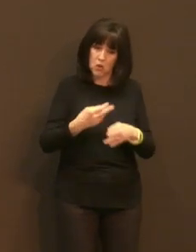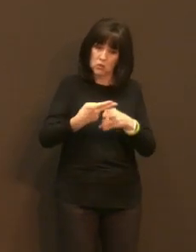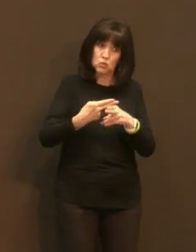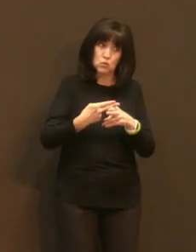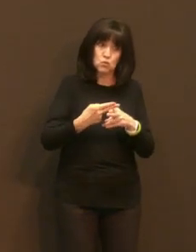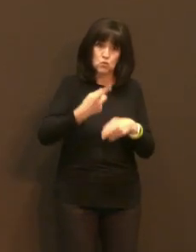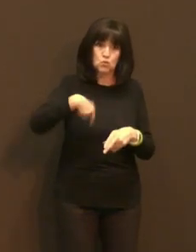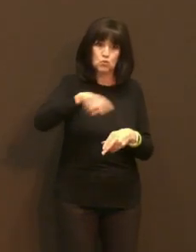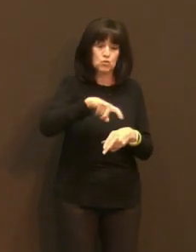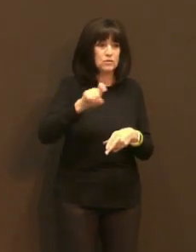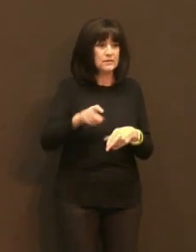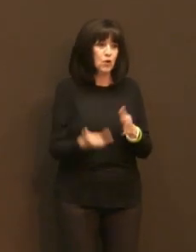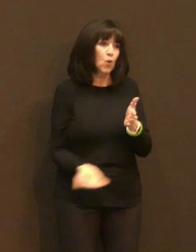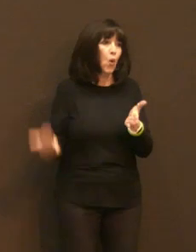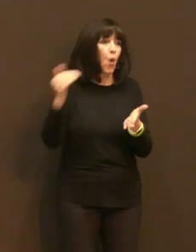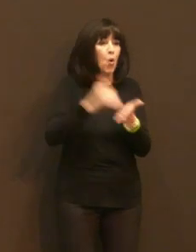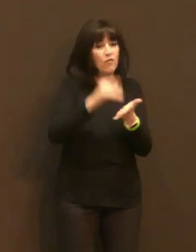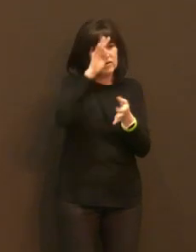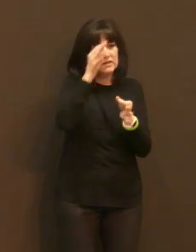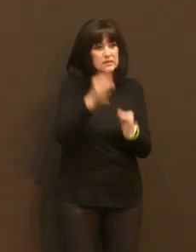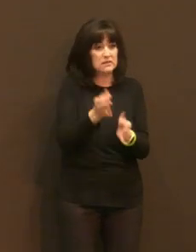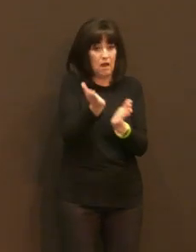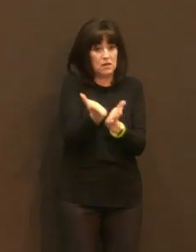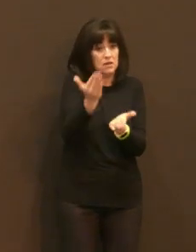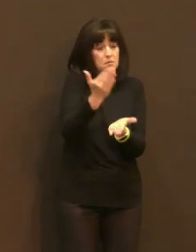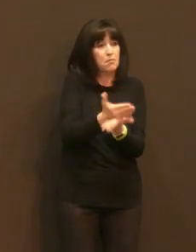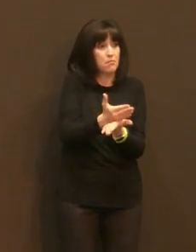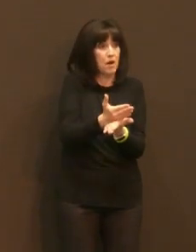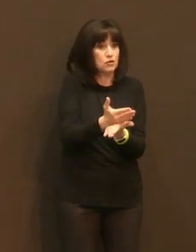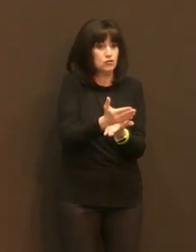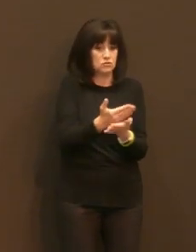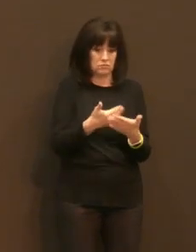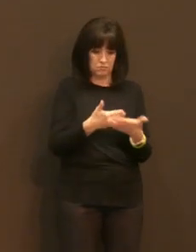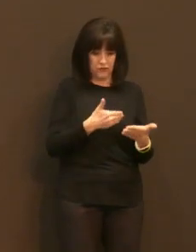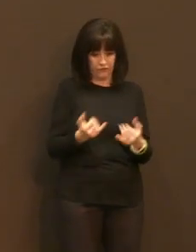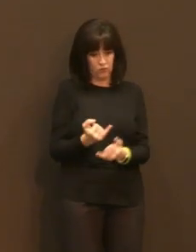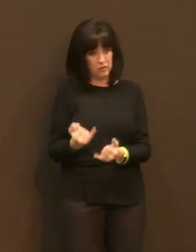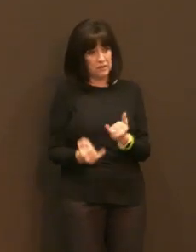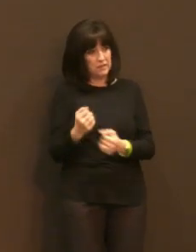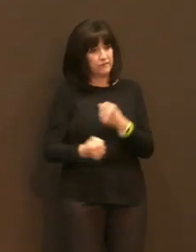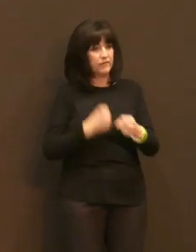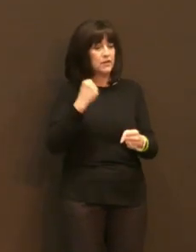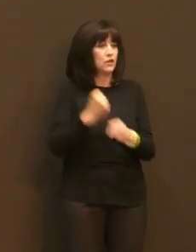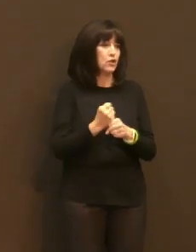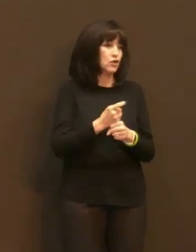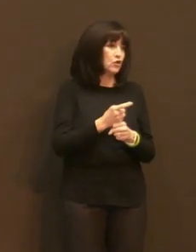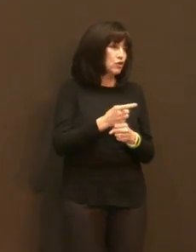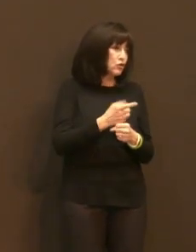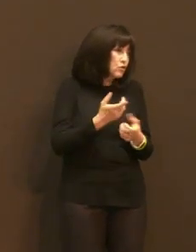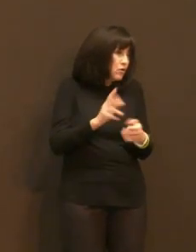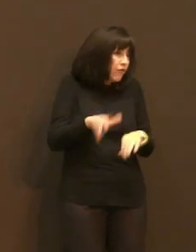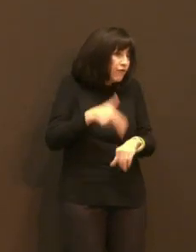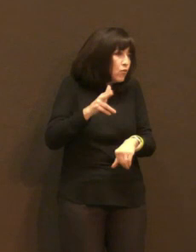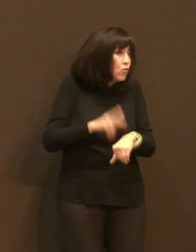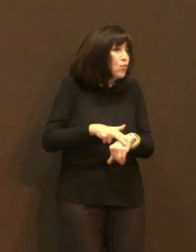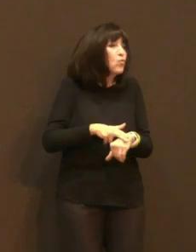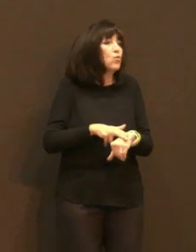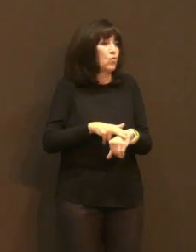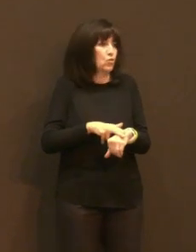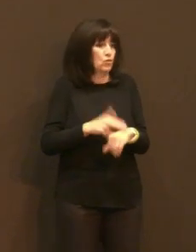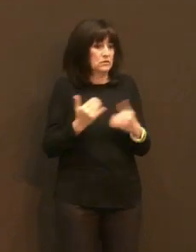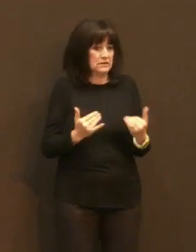budget by the end of the year. There's quite a bit of uncertainty, as you could imagine, and as you might take from